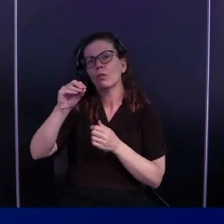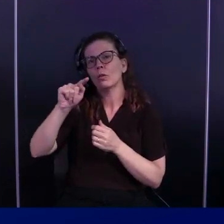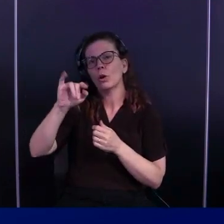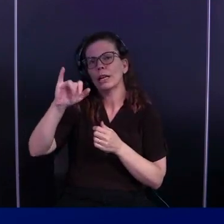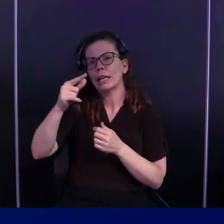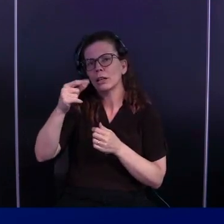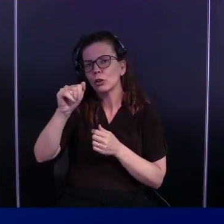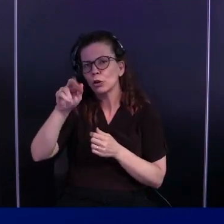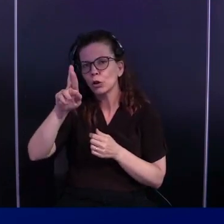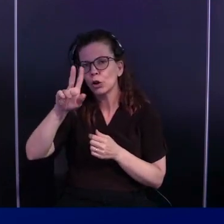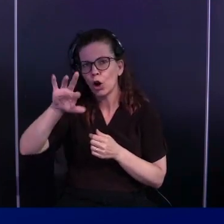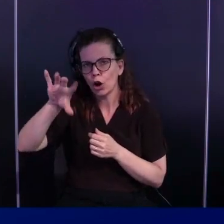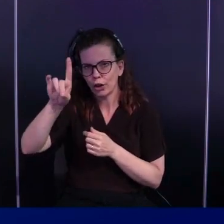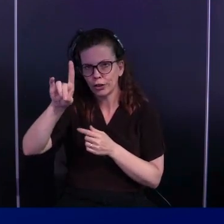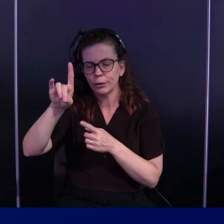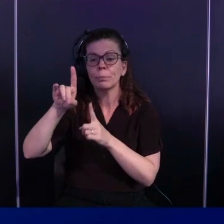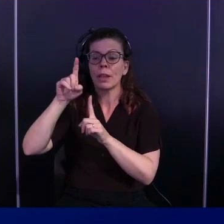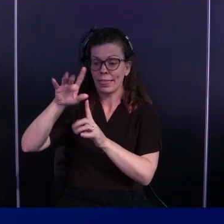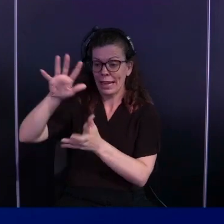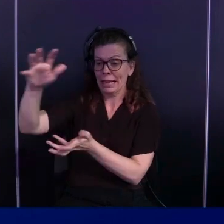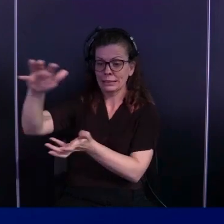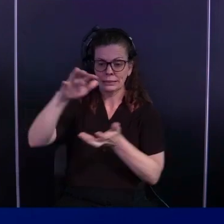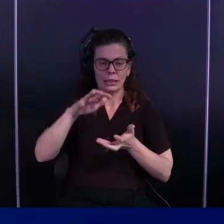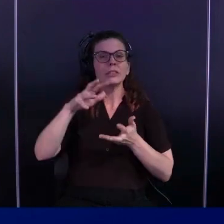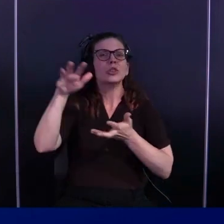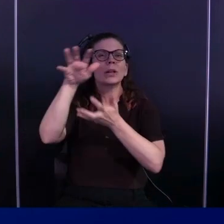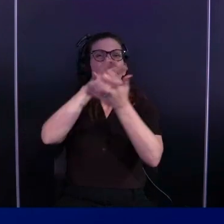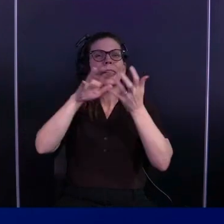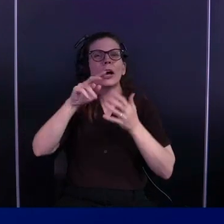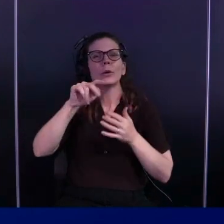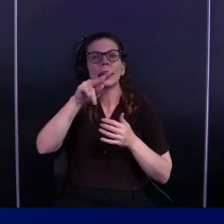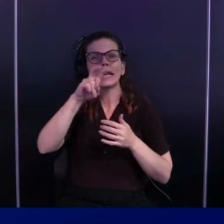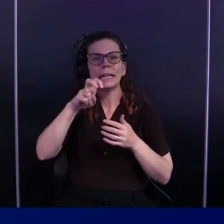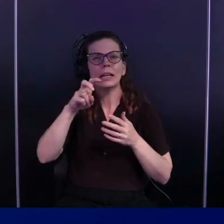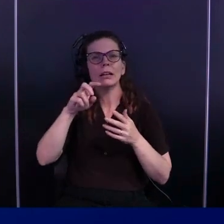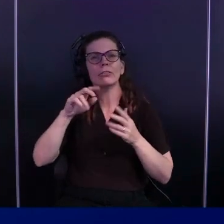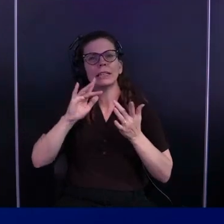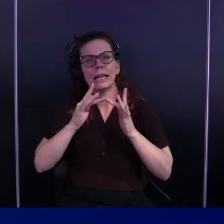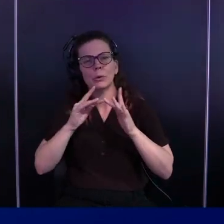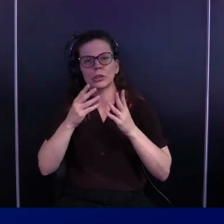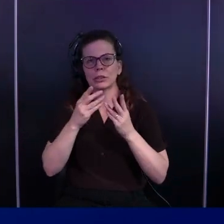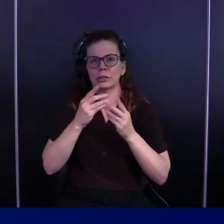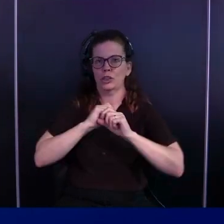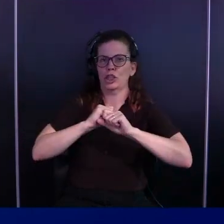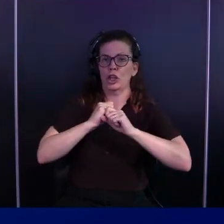that in a form of a cloud-native network security solution. The